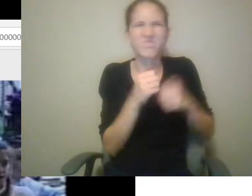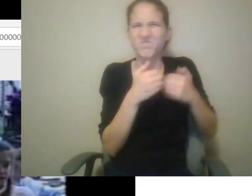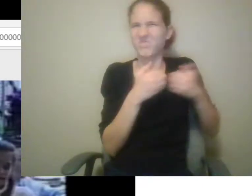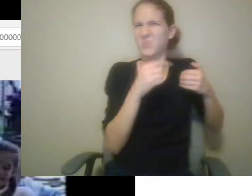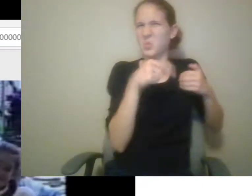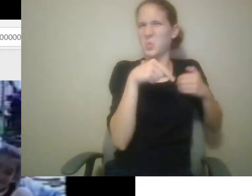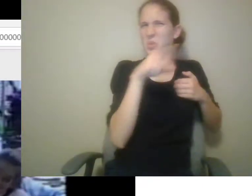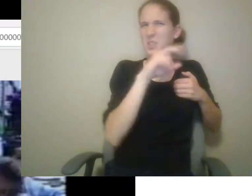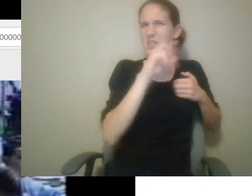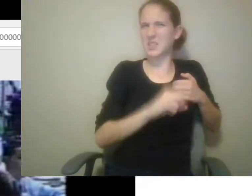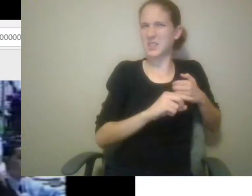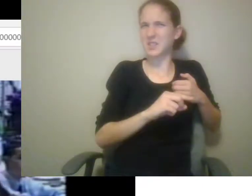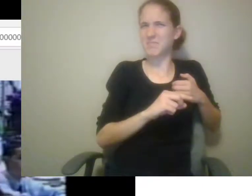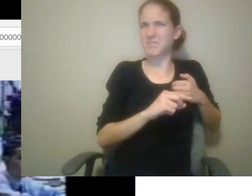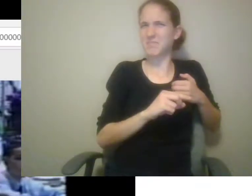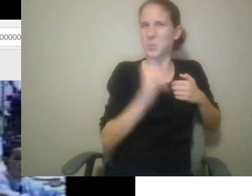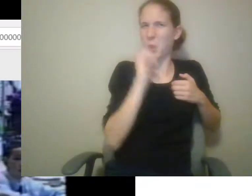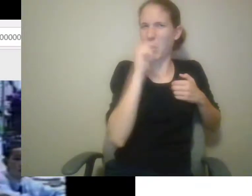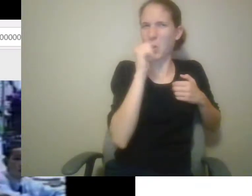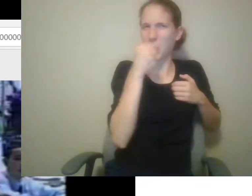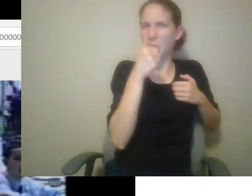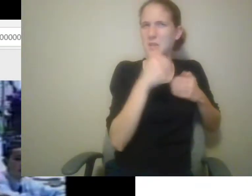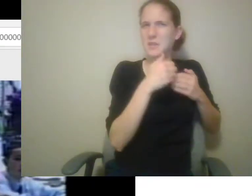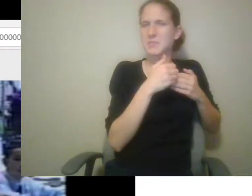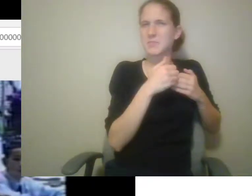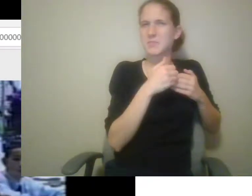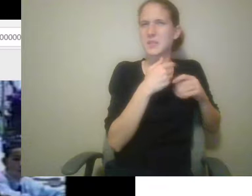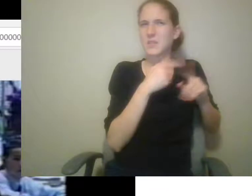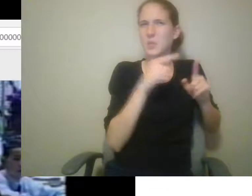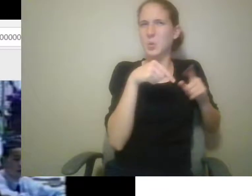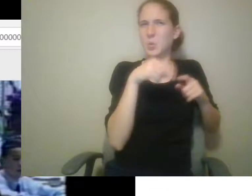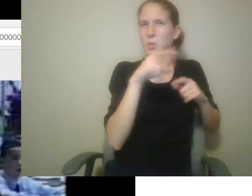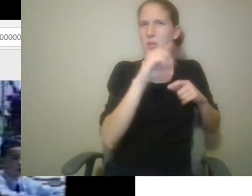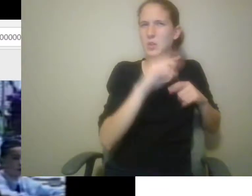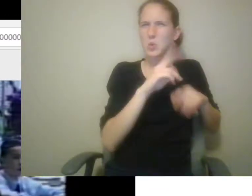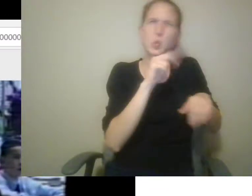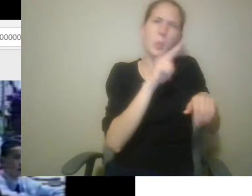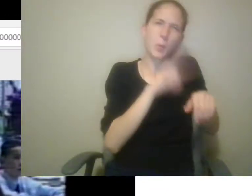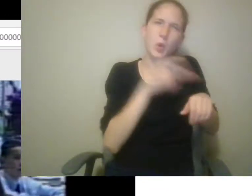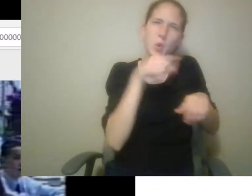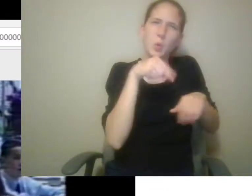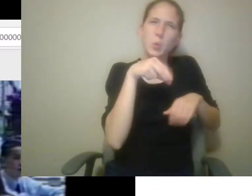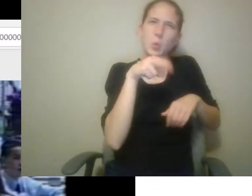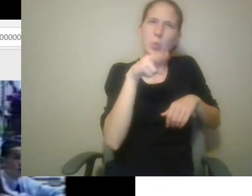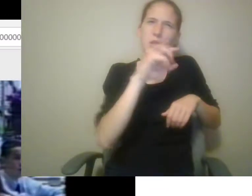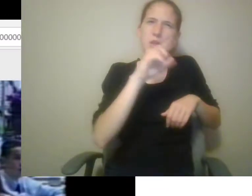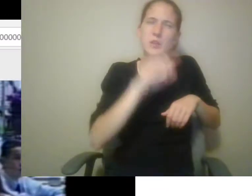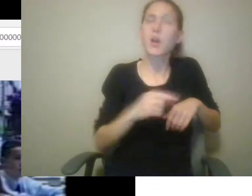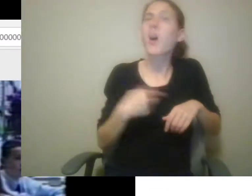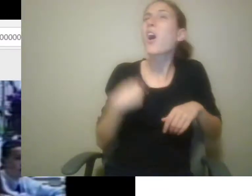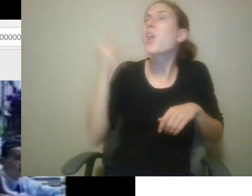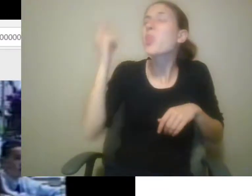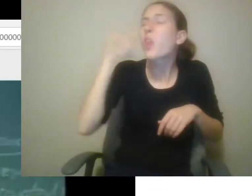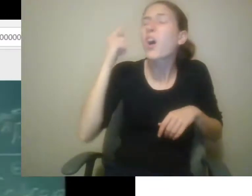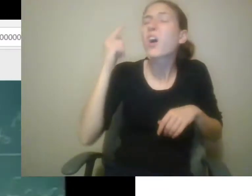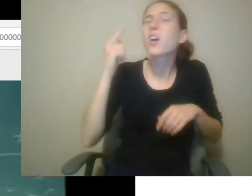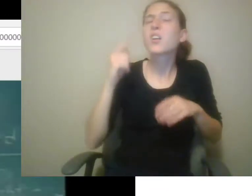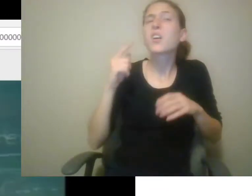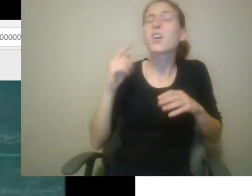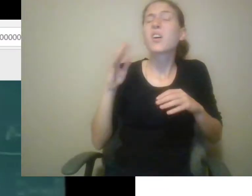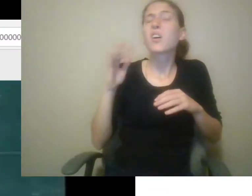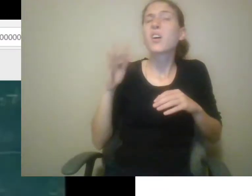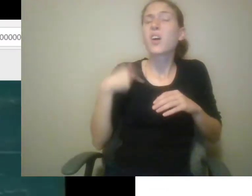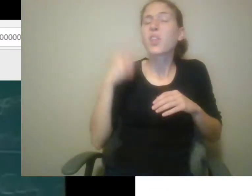No, we'll have regular quizzes too. Jenna? Is it going to be on the silk right here that you have on the board? It would be